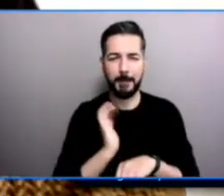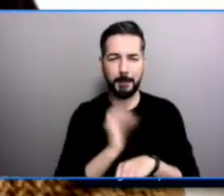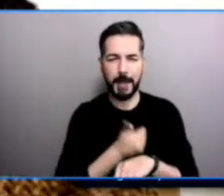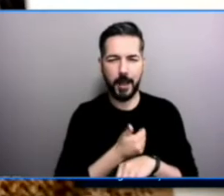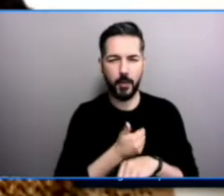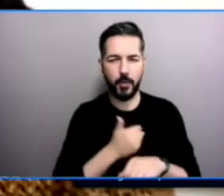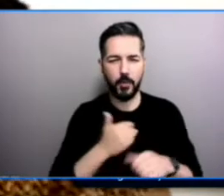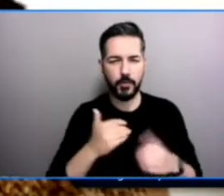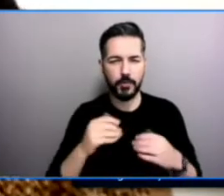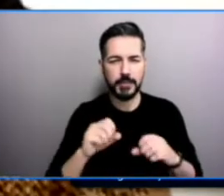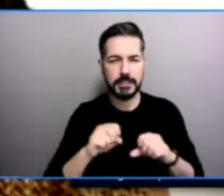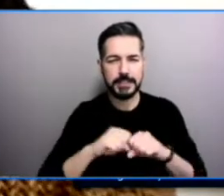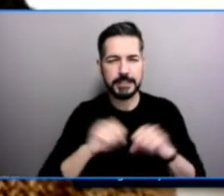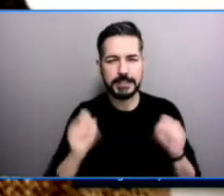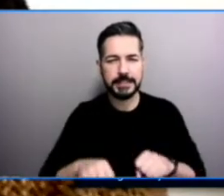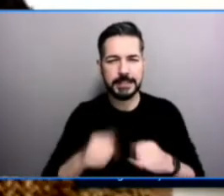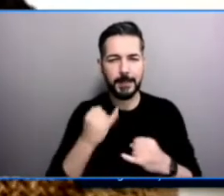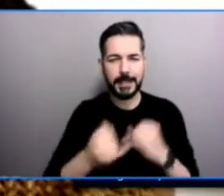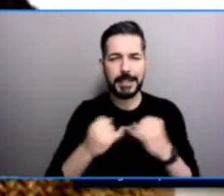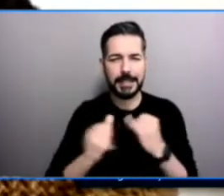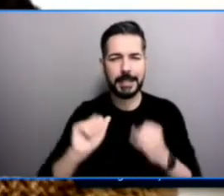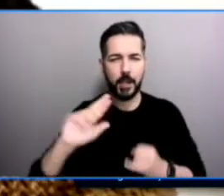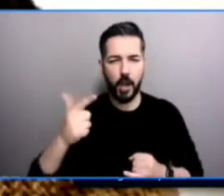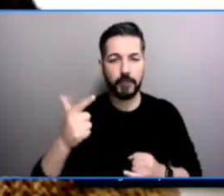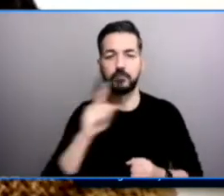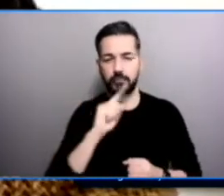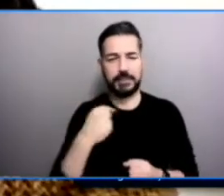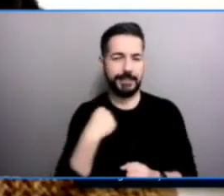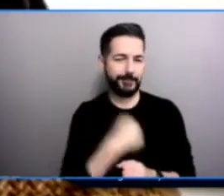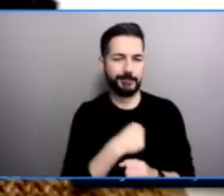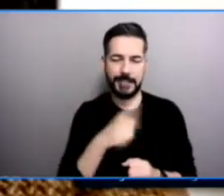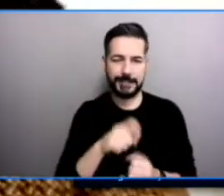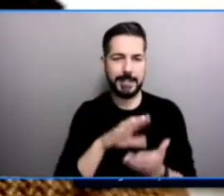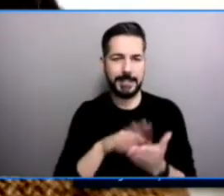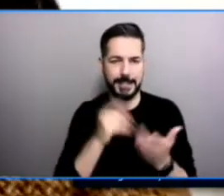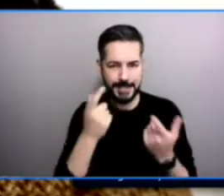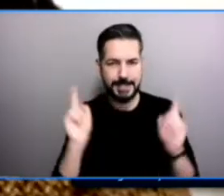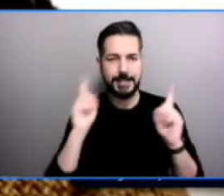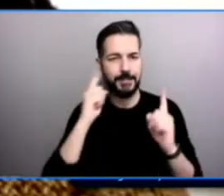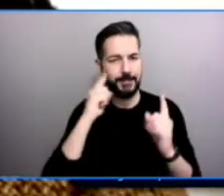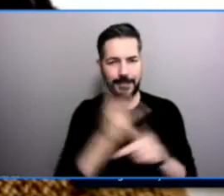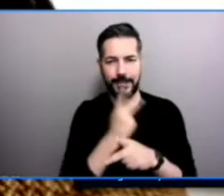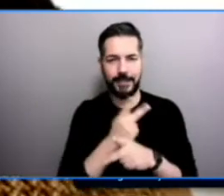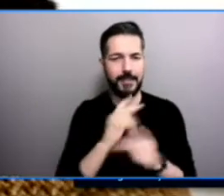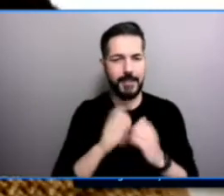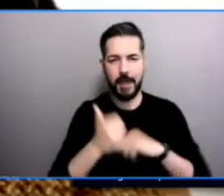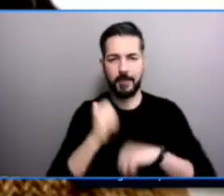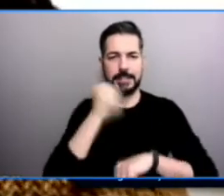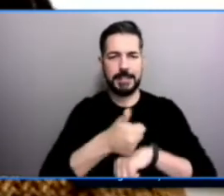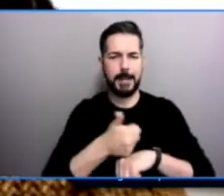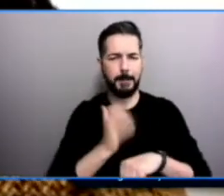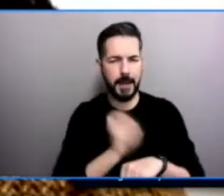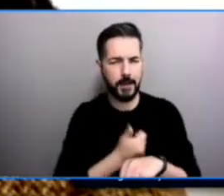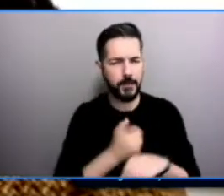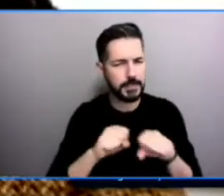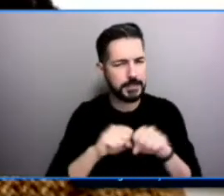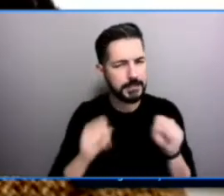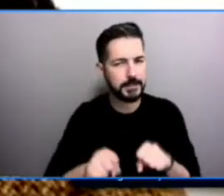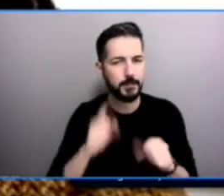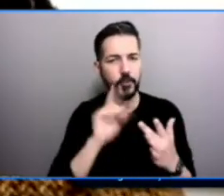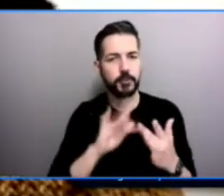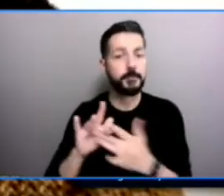but I really just want to name specifically how a lack of resources, even when they were available to be shared with us, were not given to